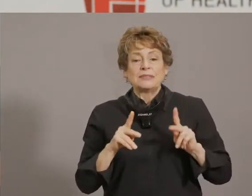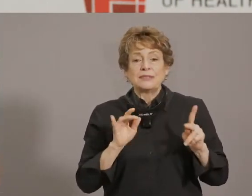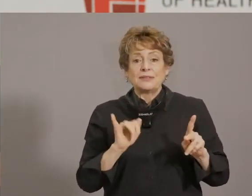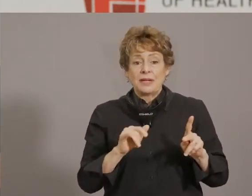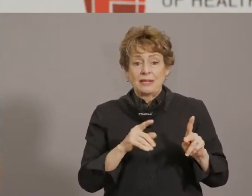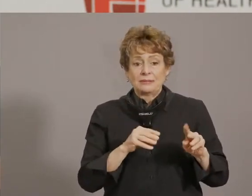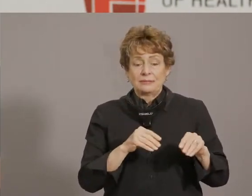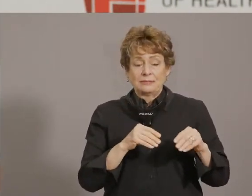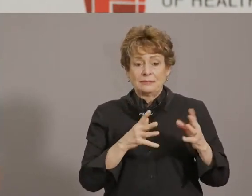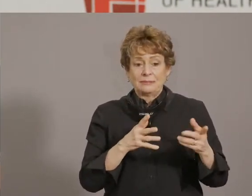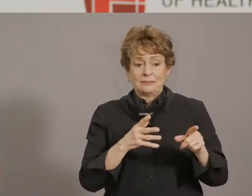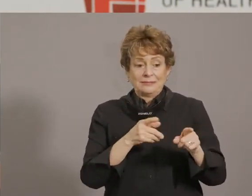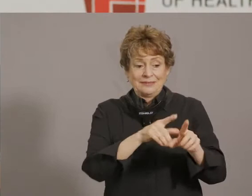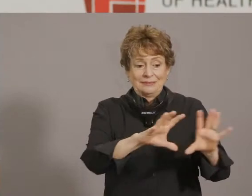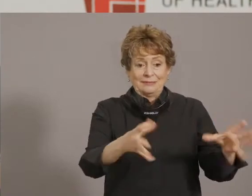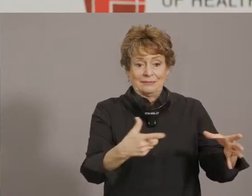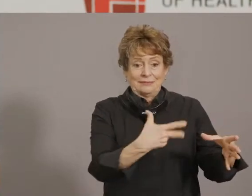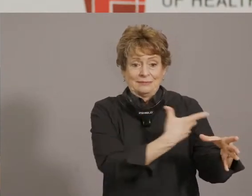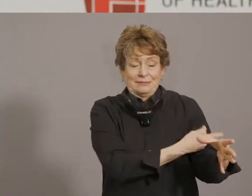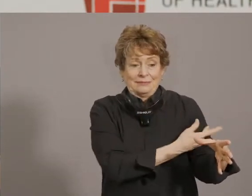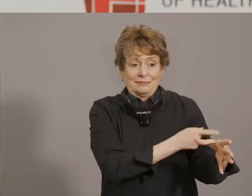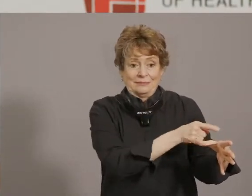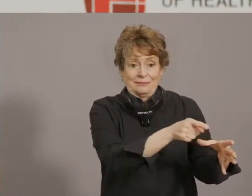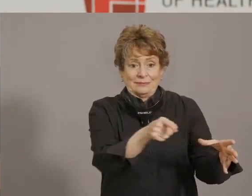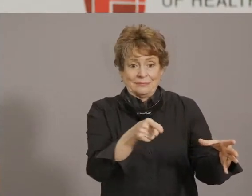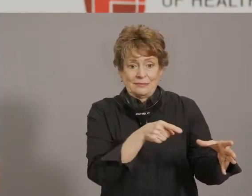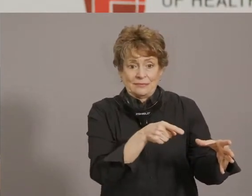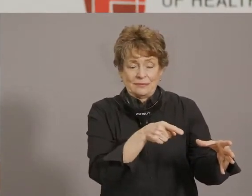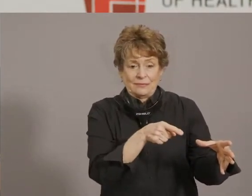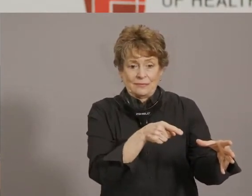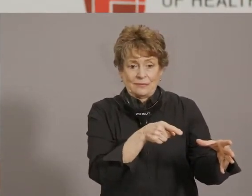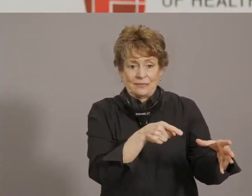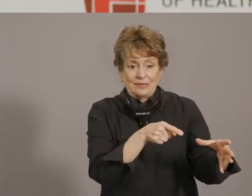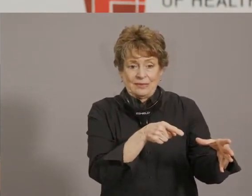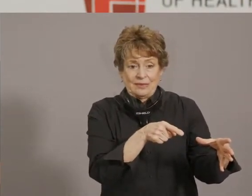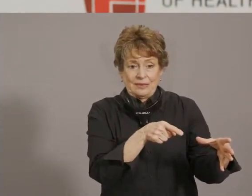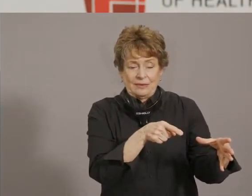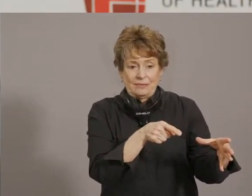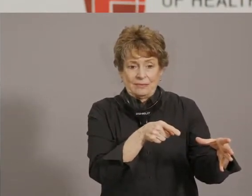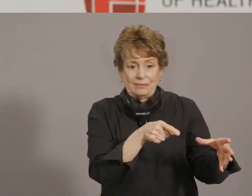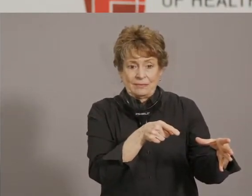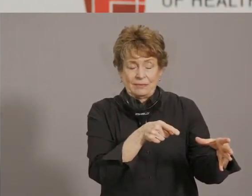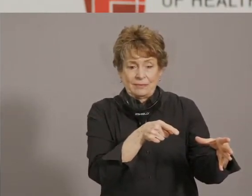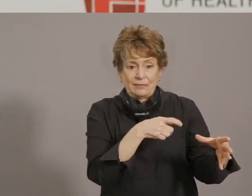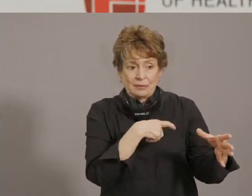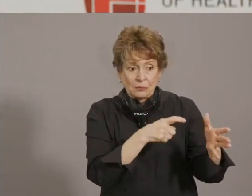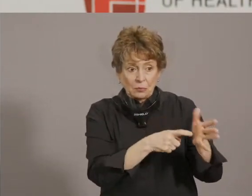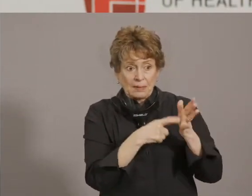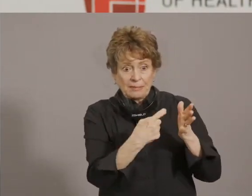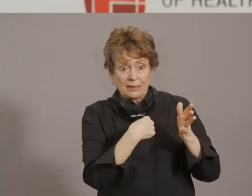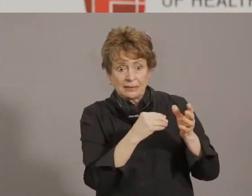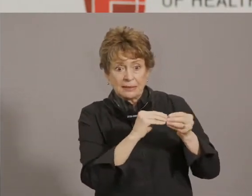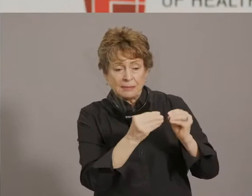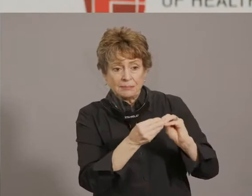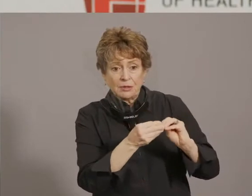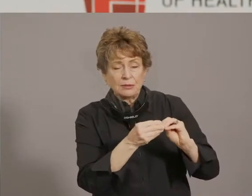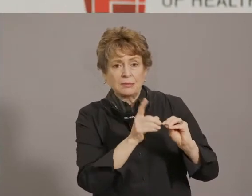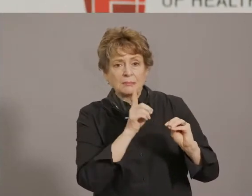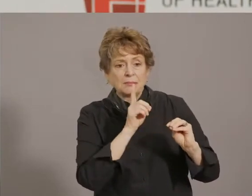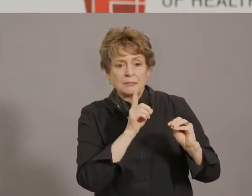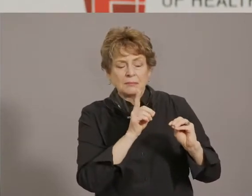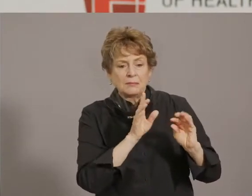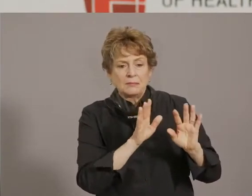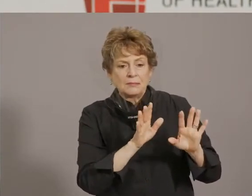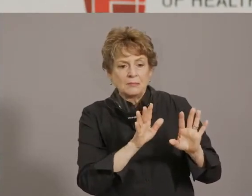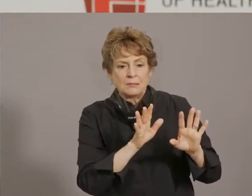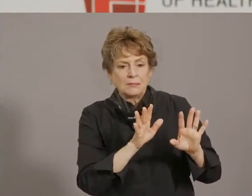phase that they're in, not so much the occupation. If they've registered through the